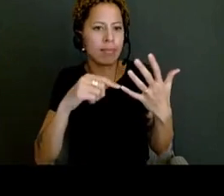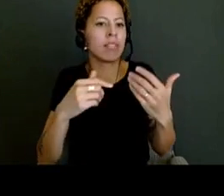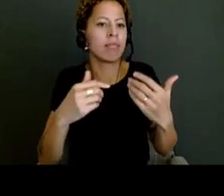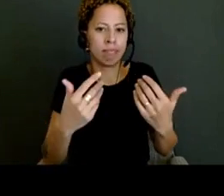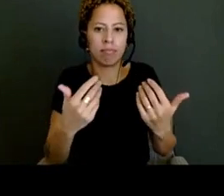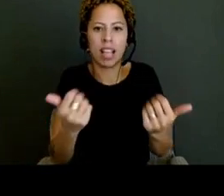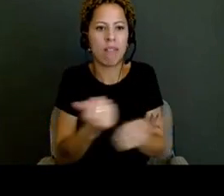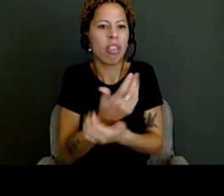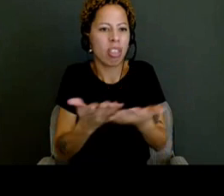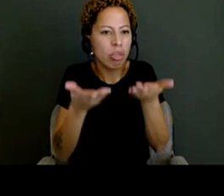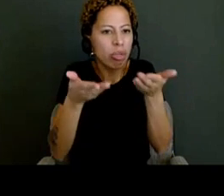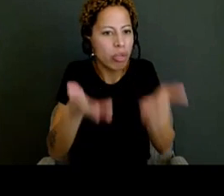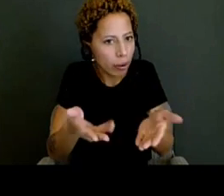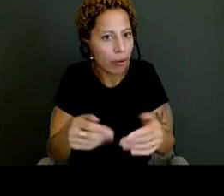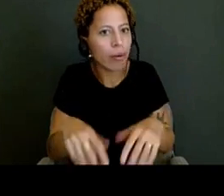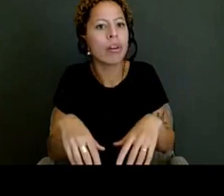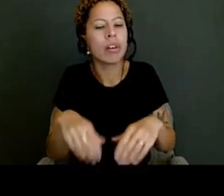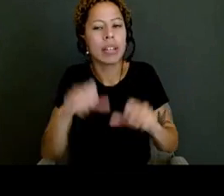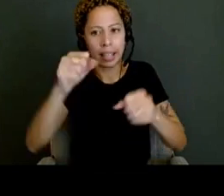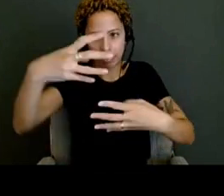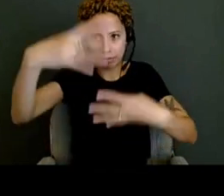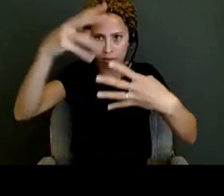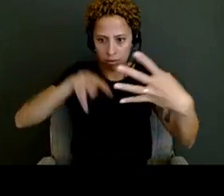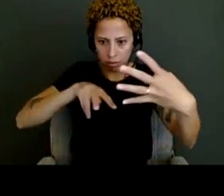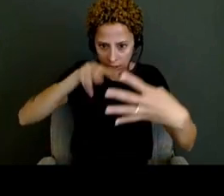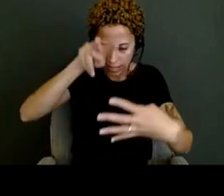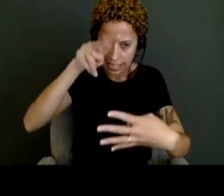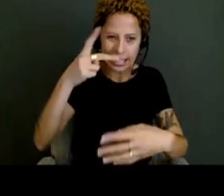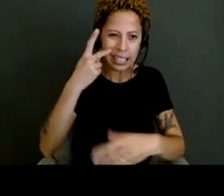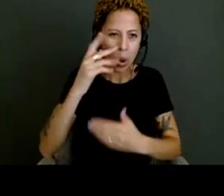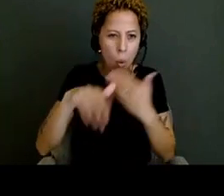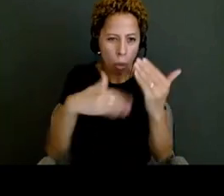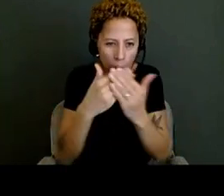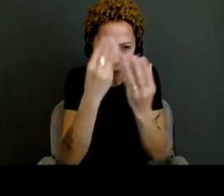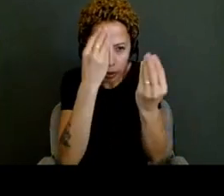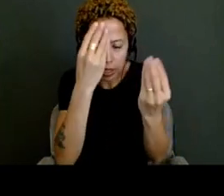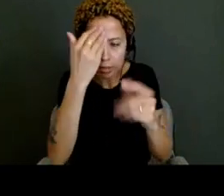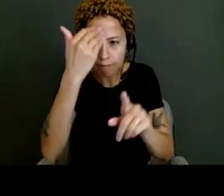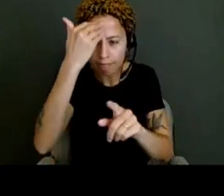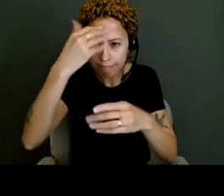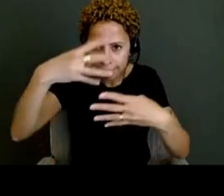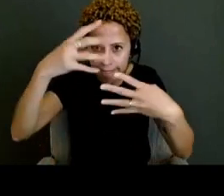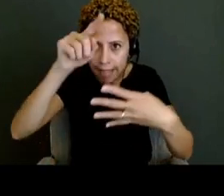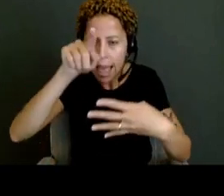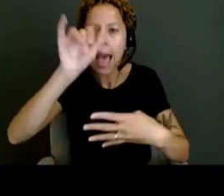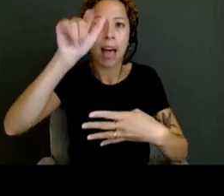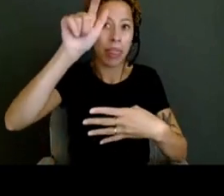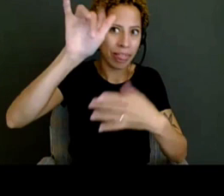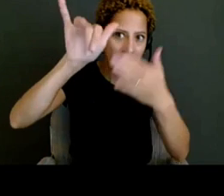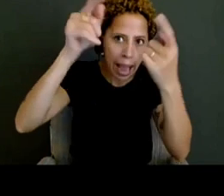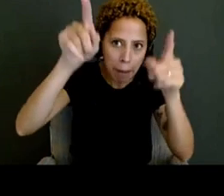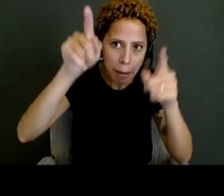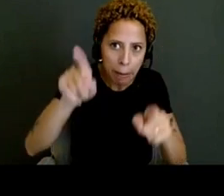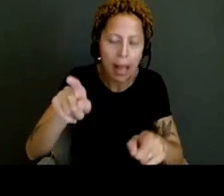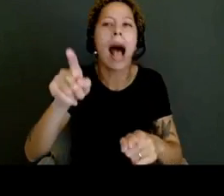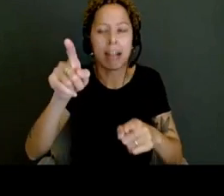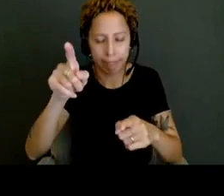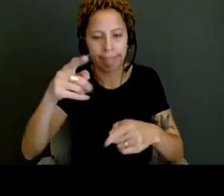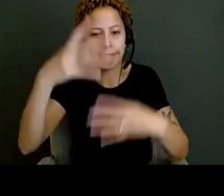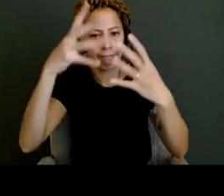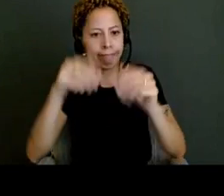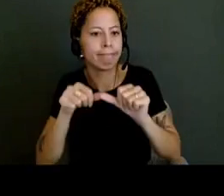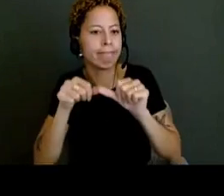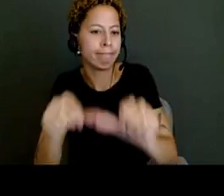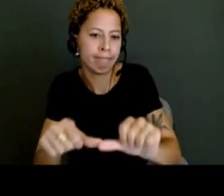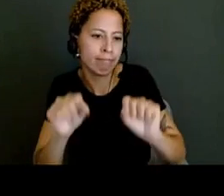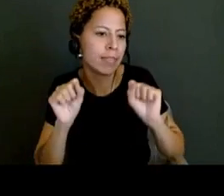the current conversations and just carry right on from wherever they were. Perfect. That's good to know as well. That's perfect.